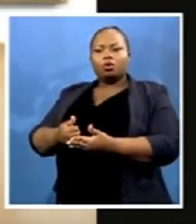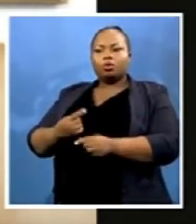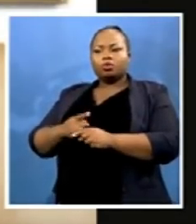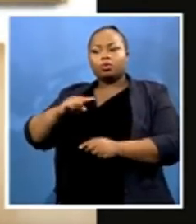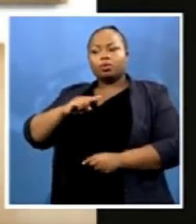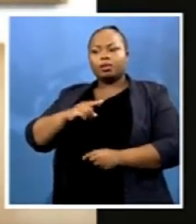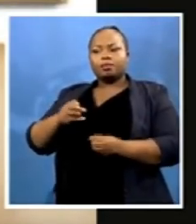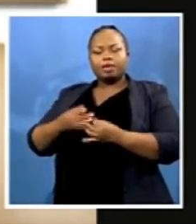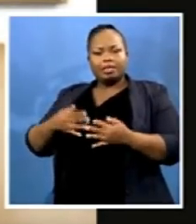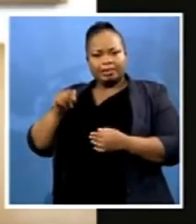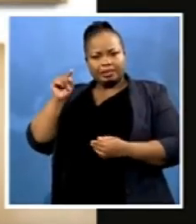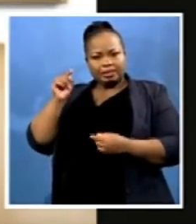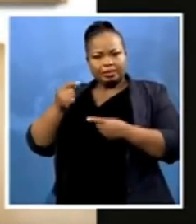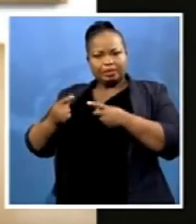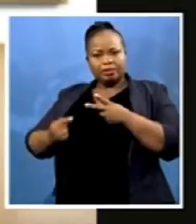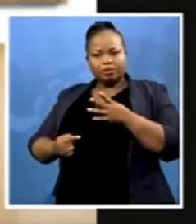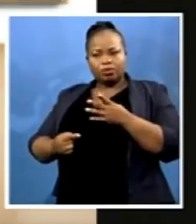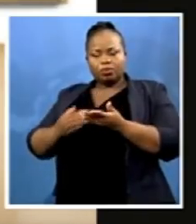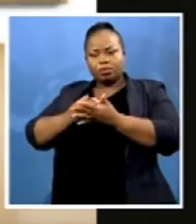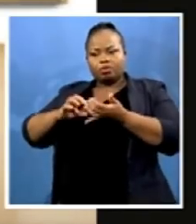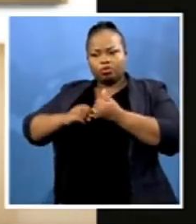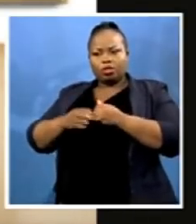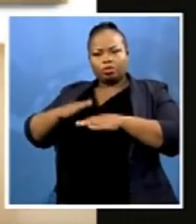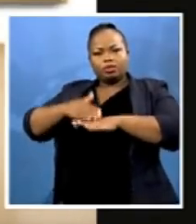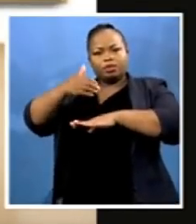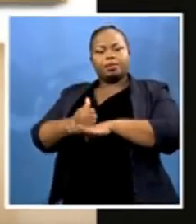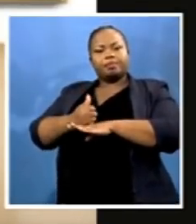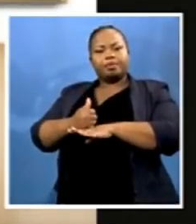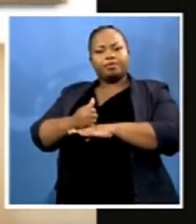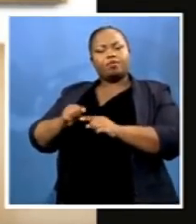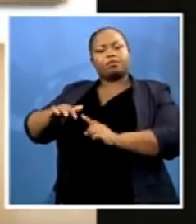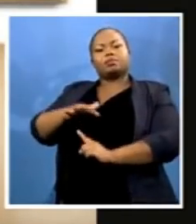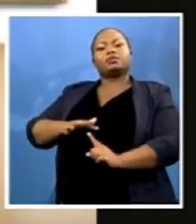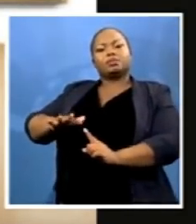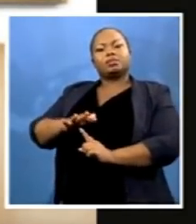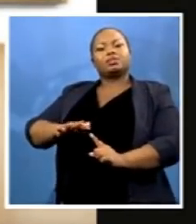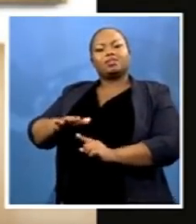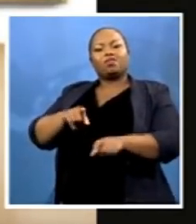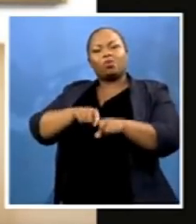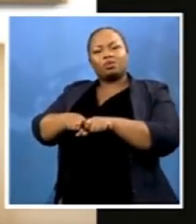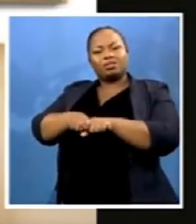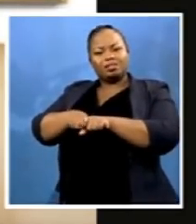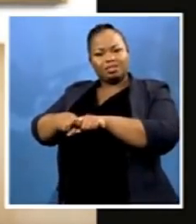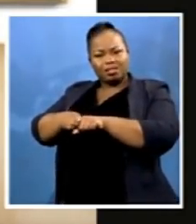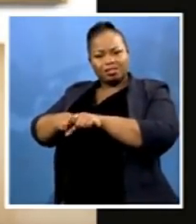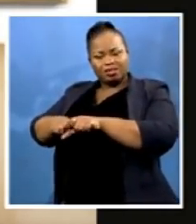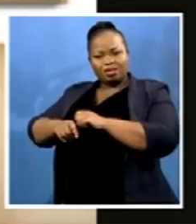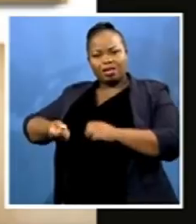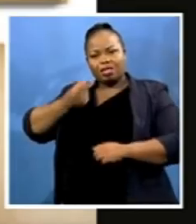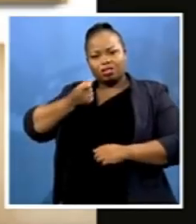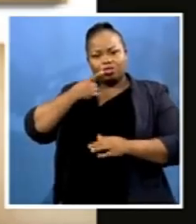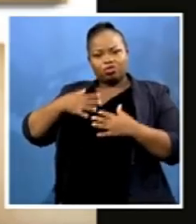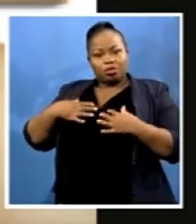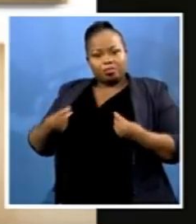up also facilities for testing and treatment. So this is our major challenge. And